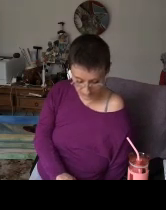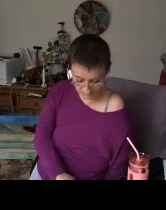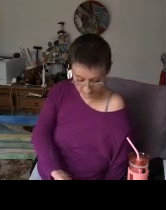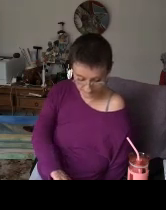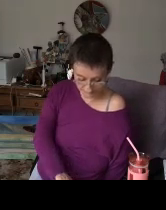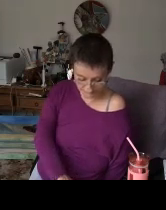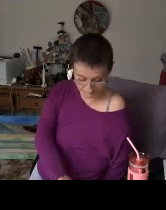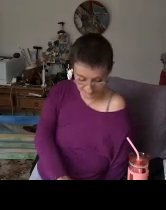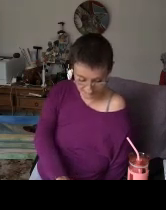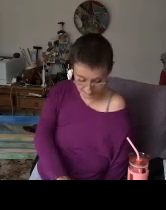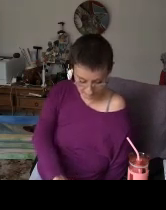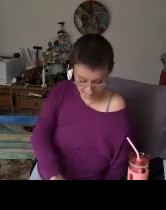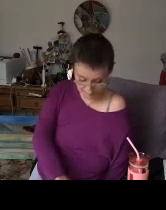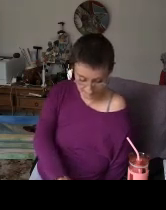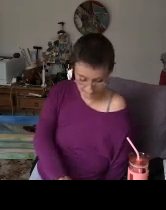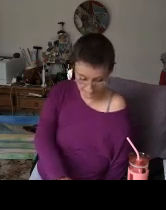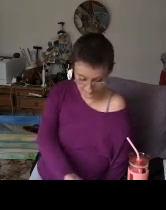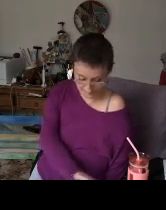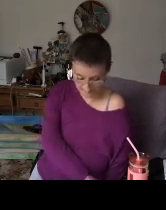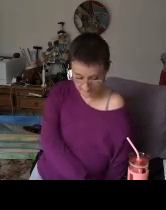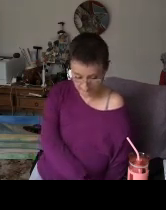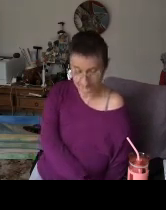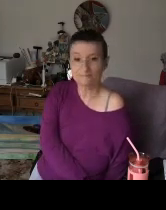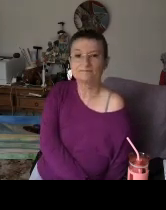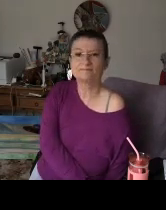to show that, and I'm going to click.